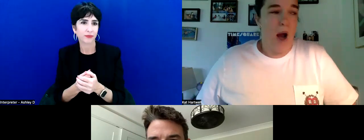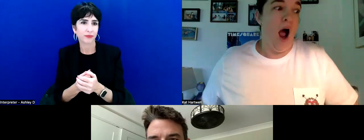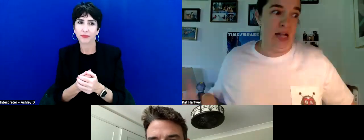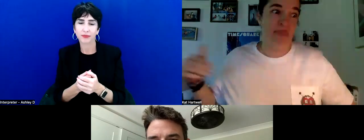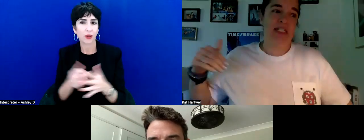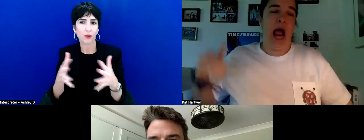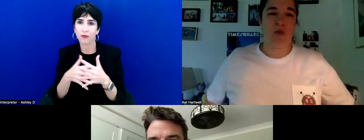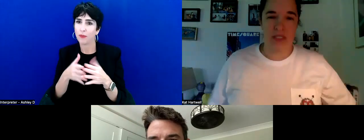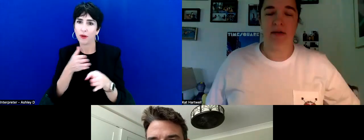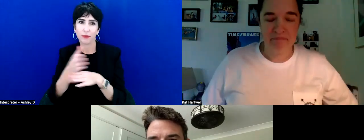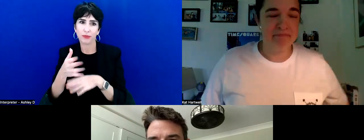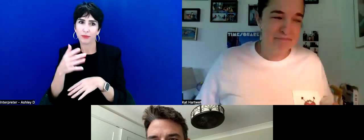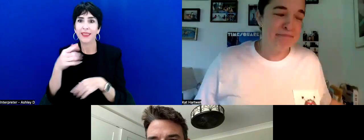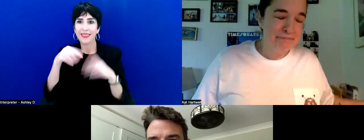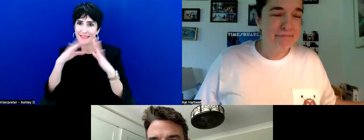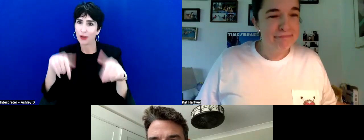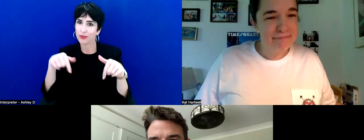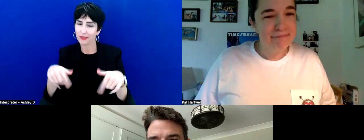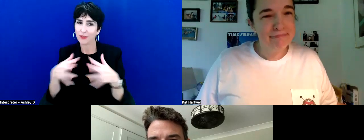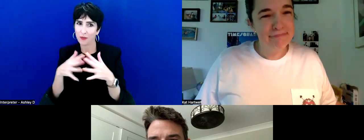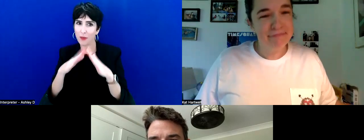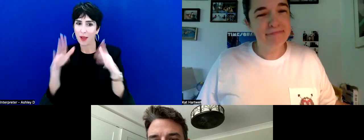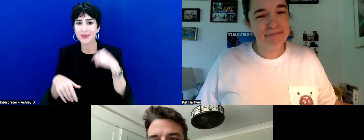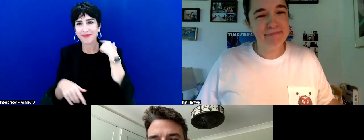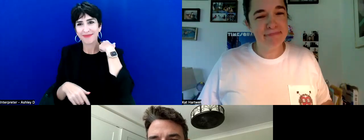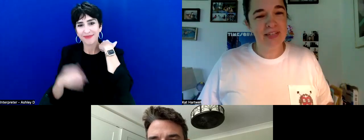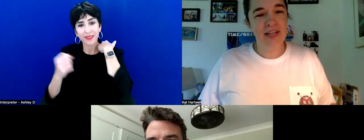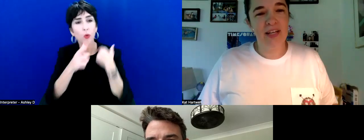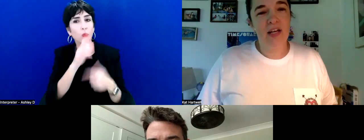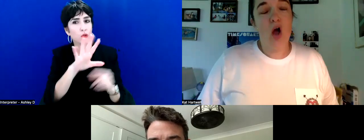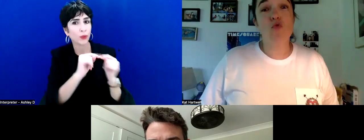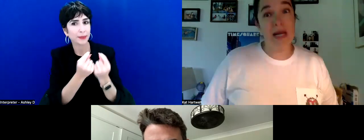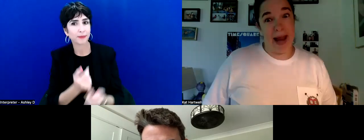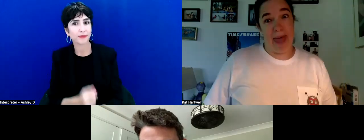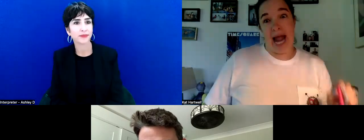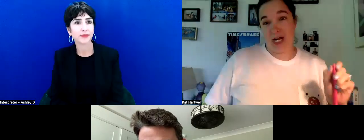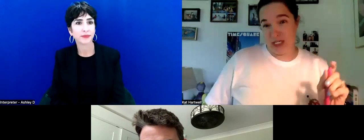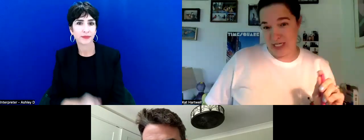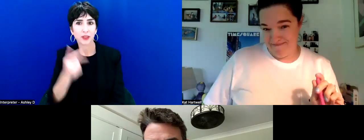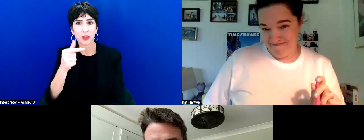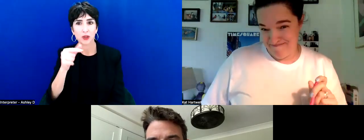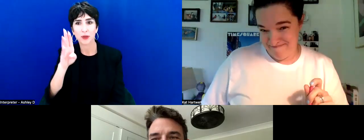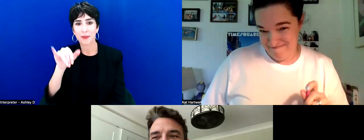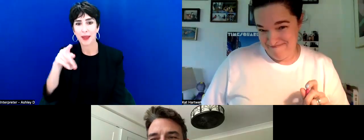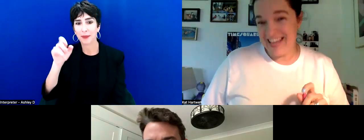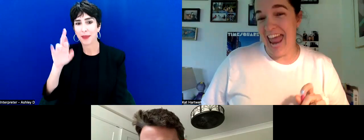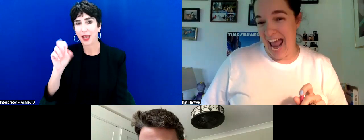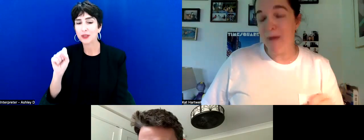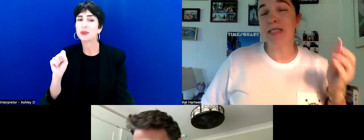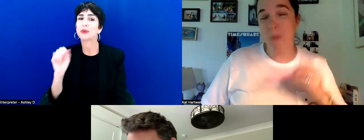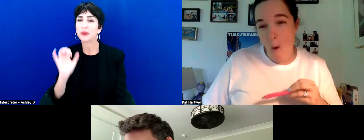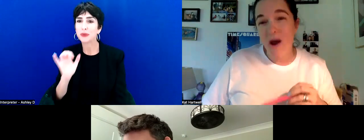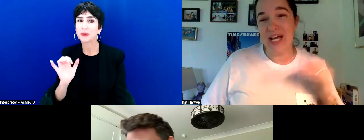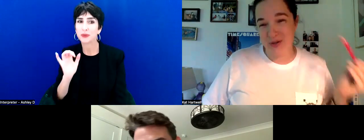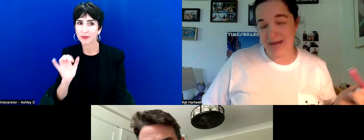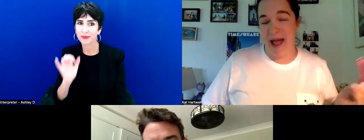mainly football, and they're tough. Yeah. Who's your team? Green Bay Packers. Oh. Yeah,